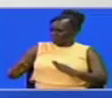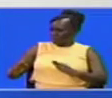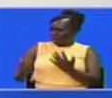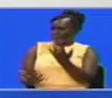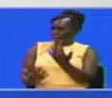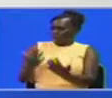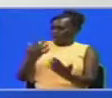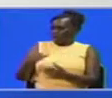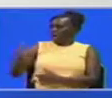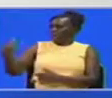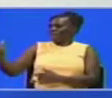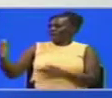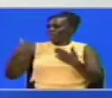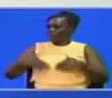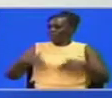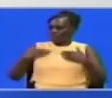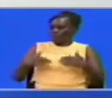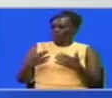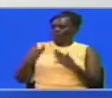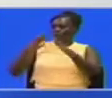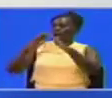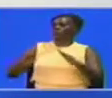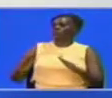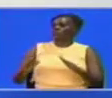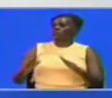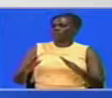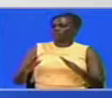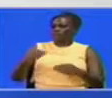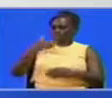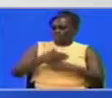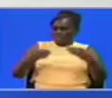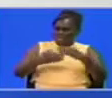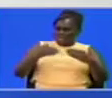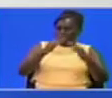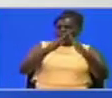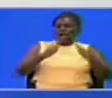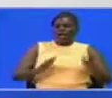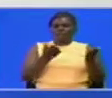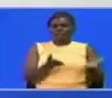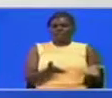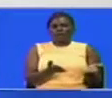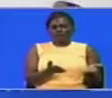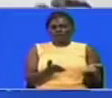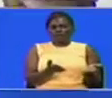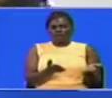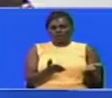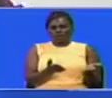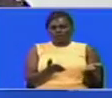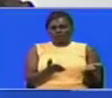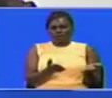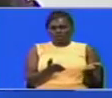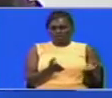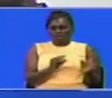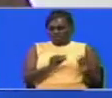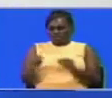burn the houses of the neighbor, the next house, build your house there, turn some of the schools from the